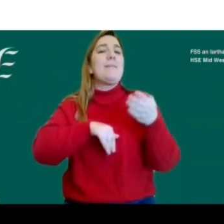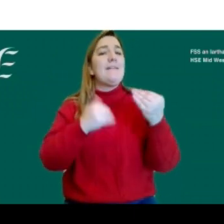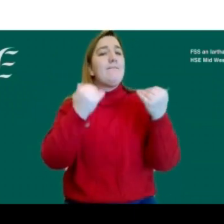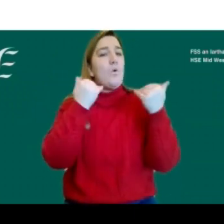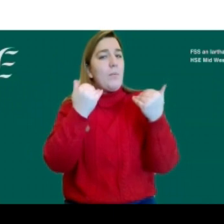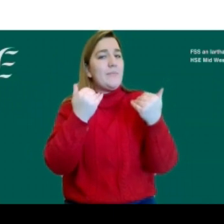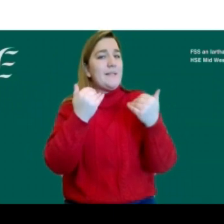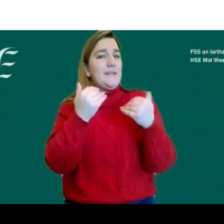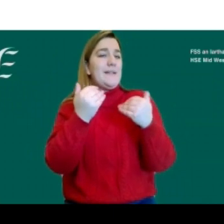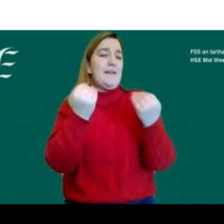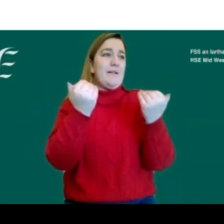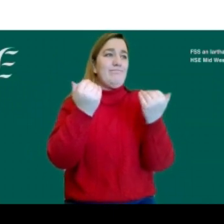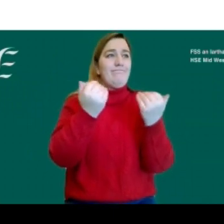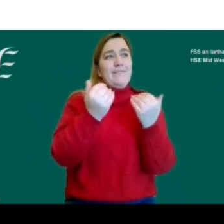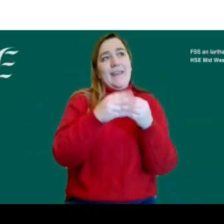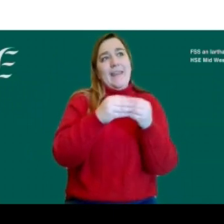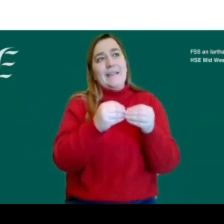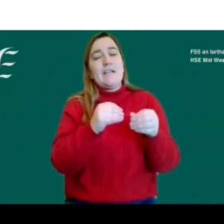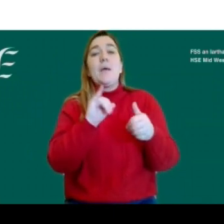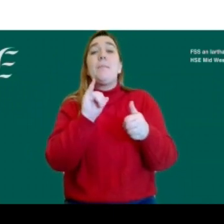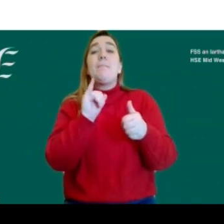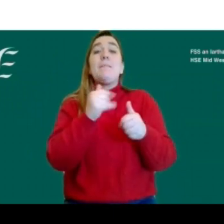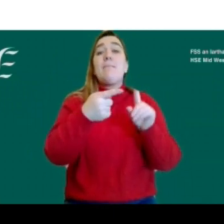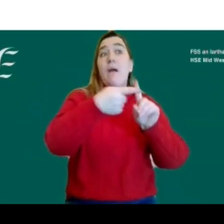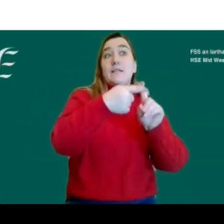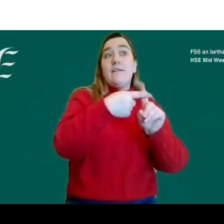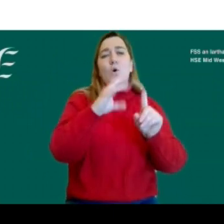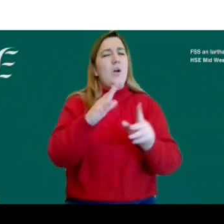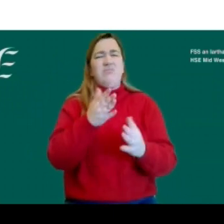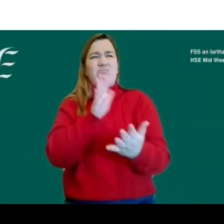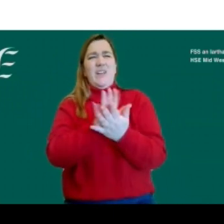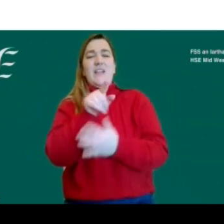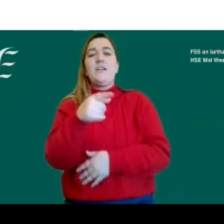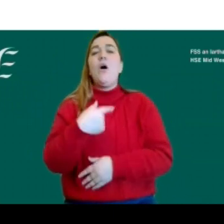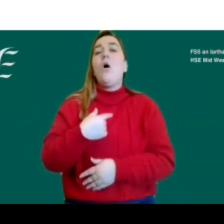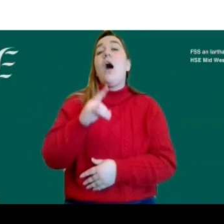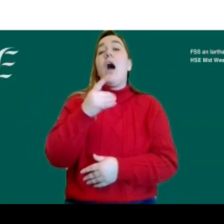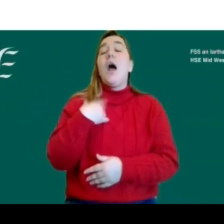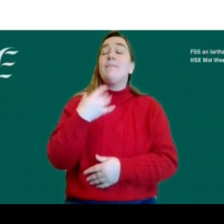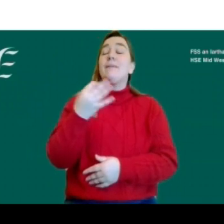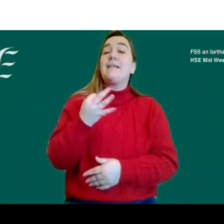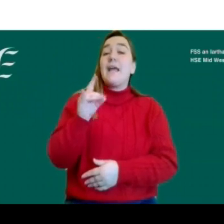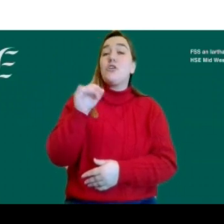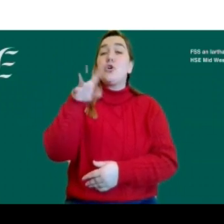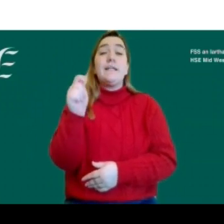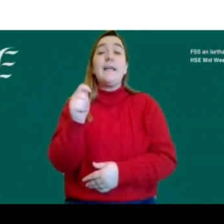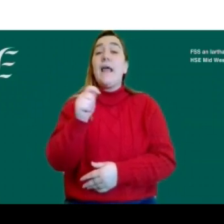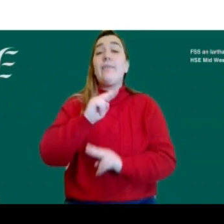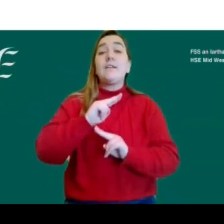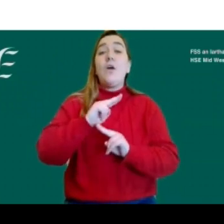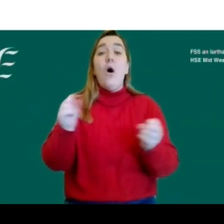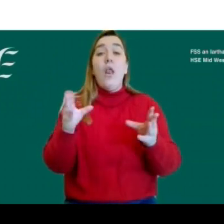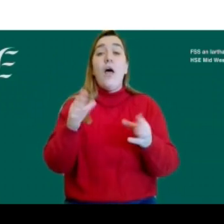about HRT, some very pro, some very anti, and some women can be very just like, out of my way, I'm getting HRT, this is what I need. And, you know, not everyone